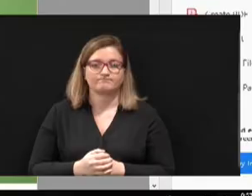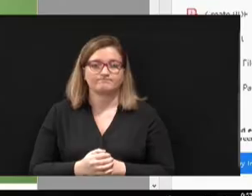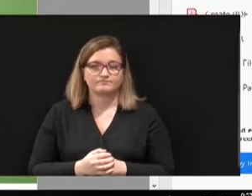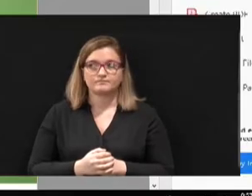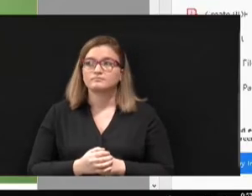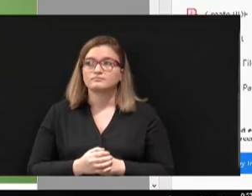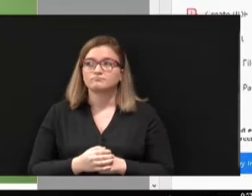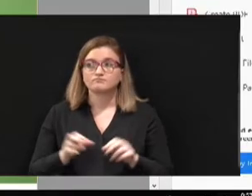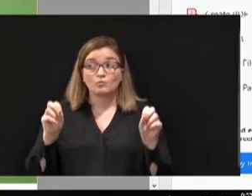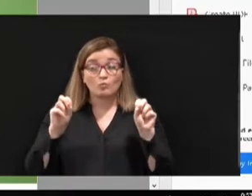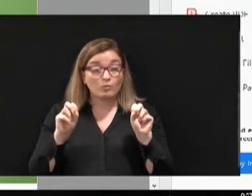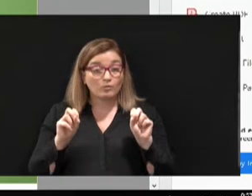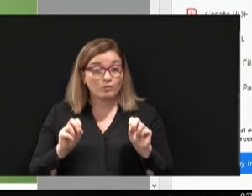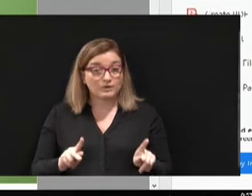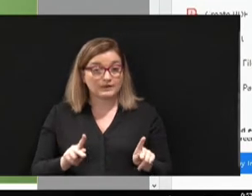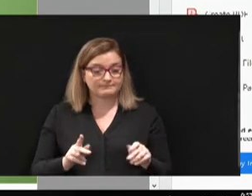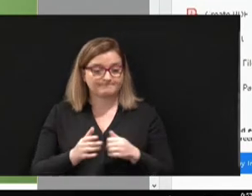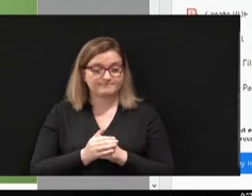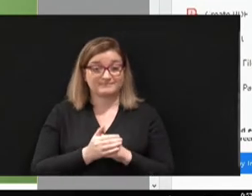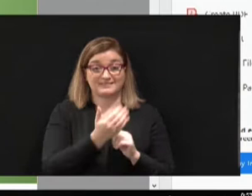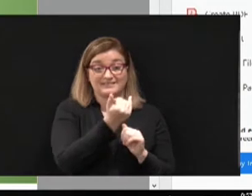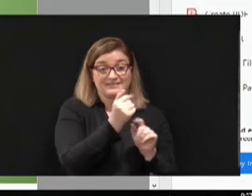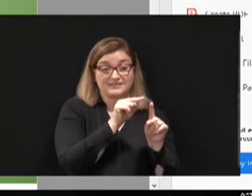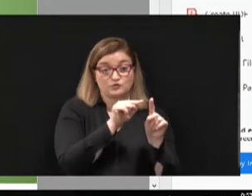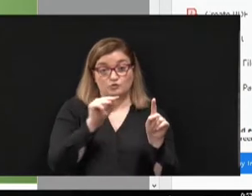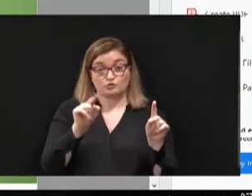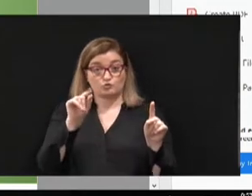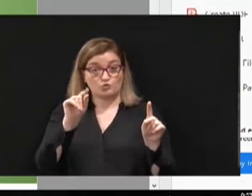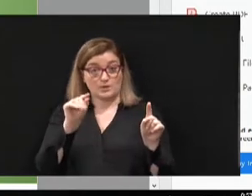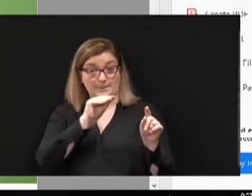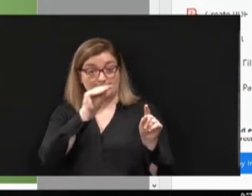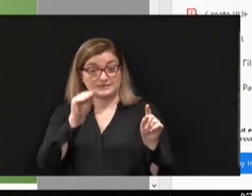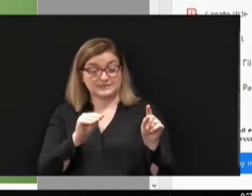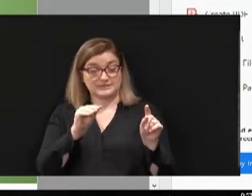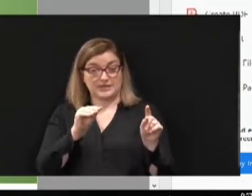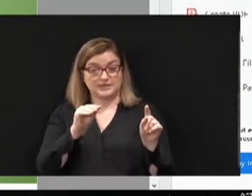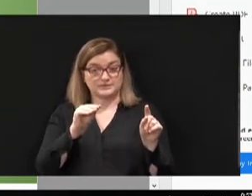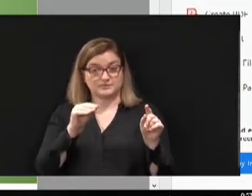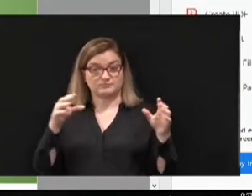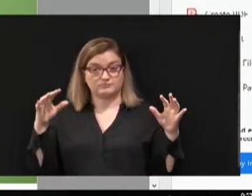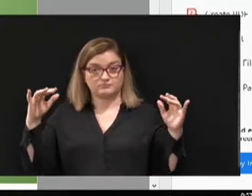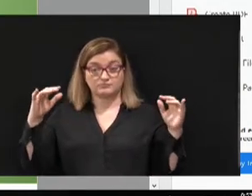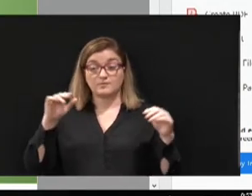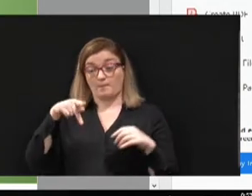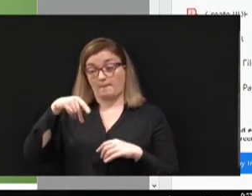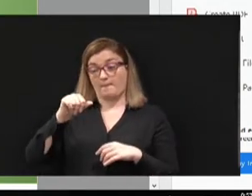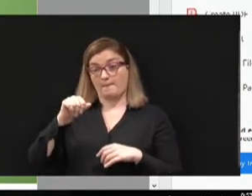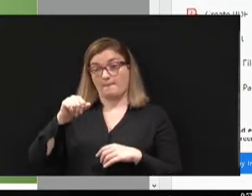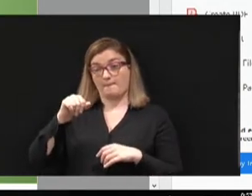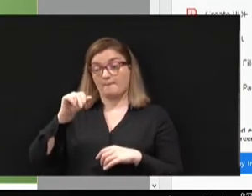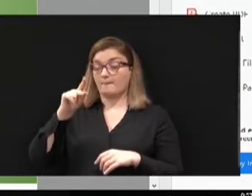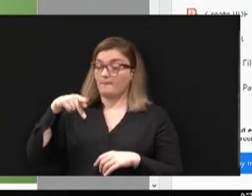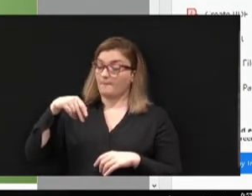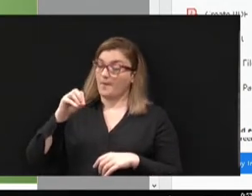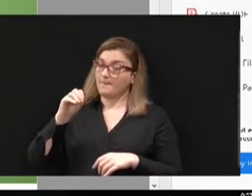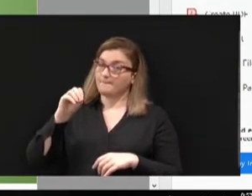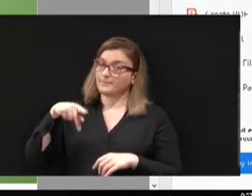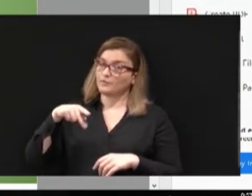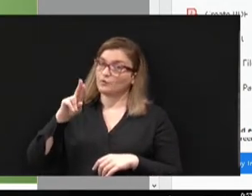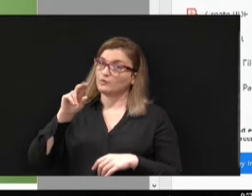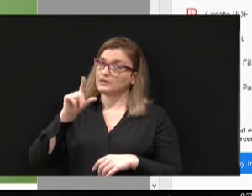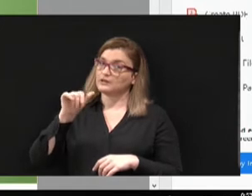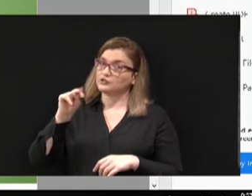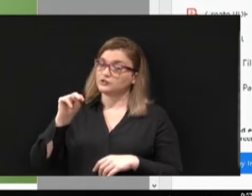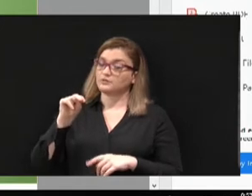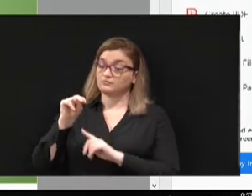Okay. 15 to 20% of the population has symptoms of dyslexia. So if